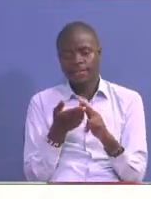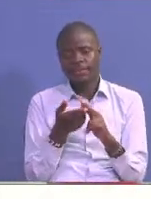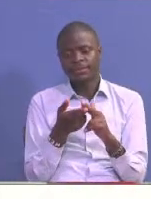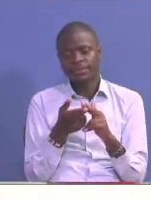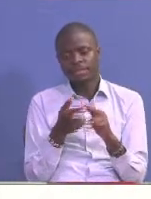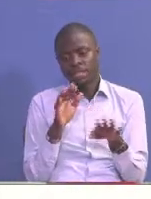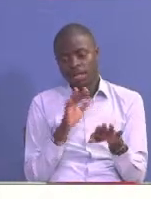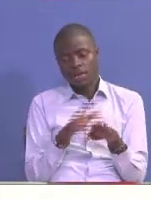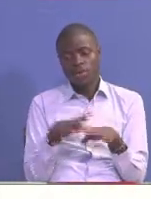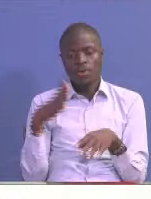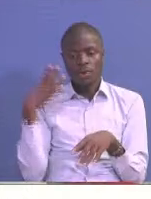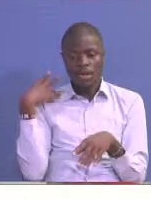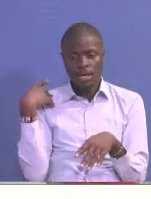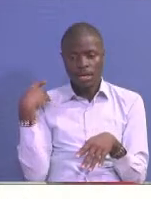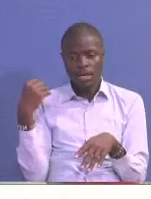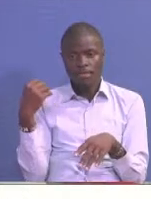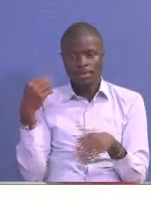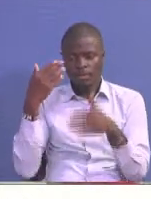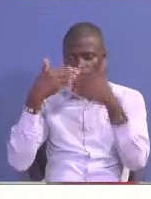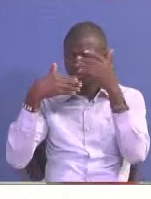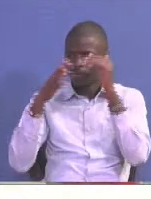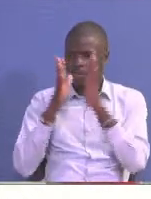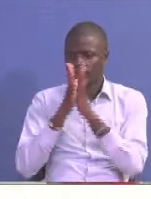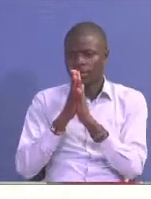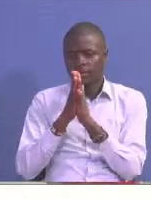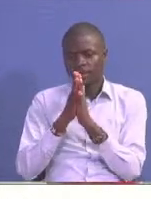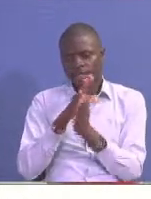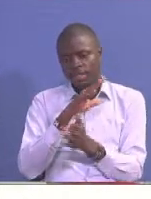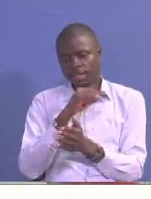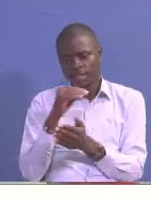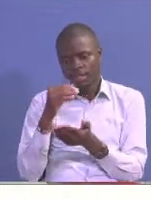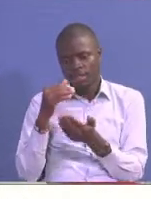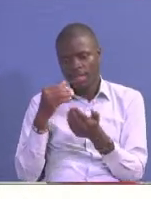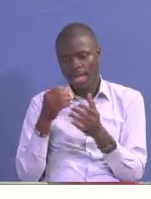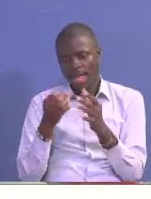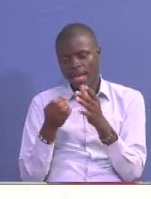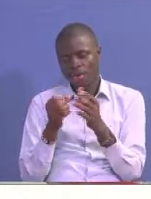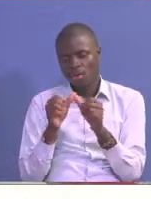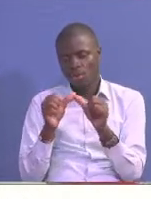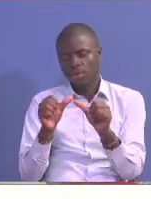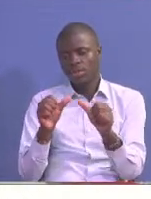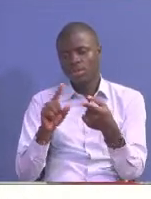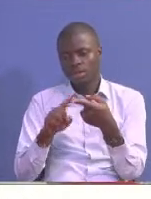a good number of universities, and they are still growing.